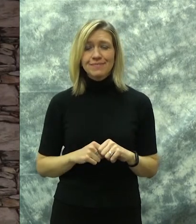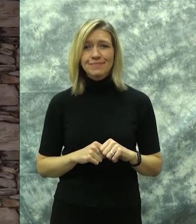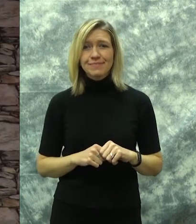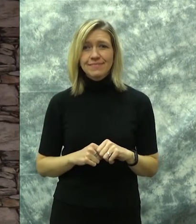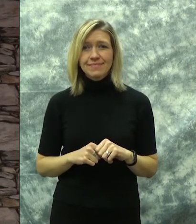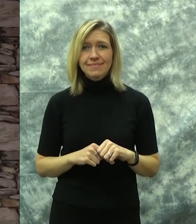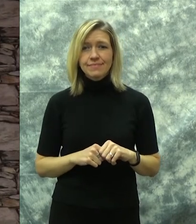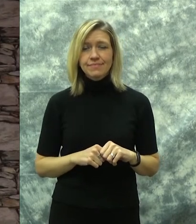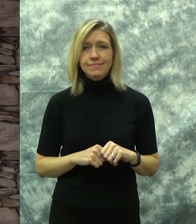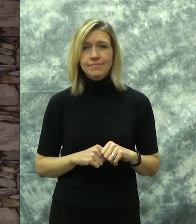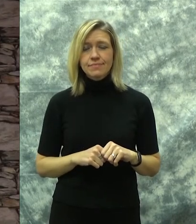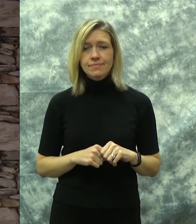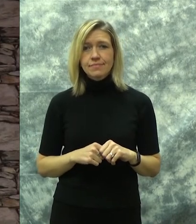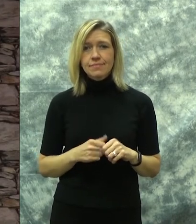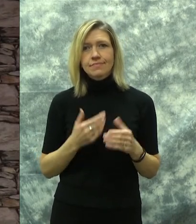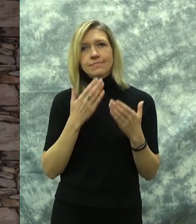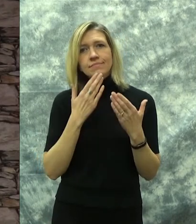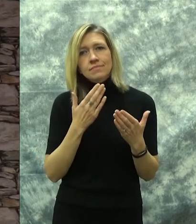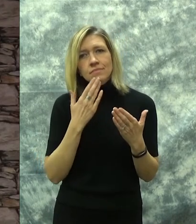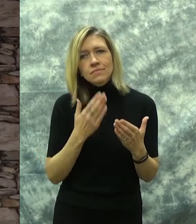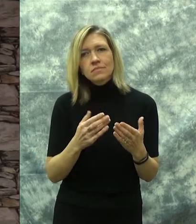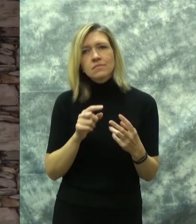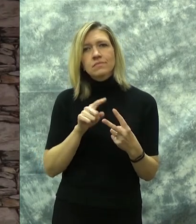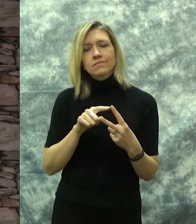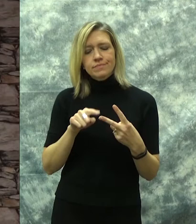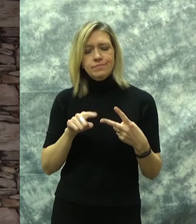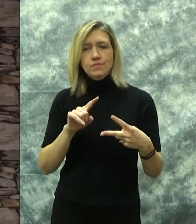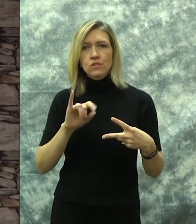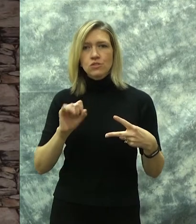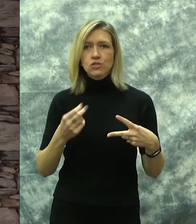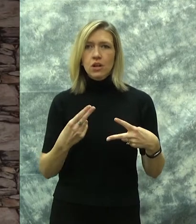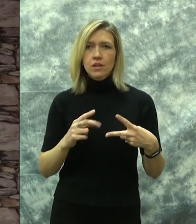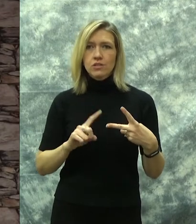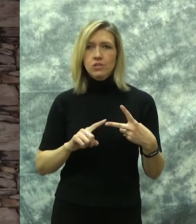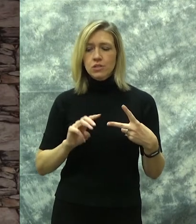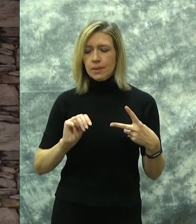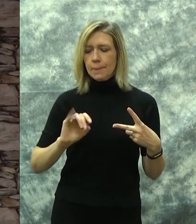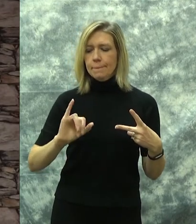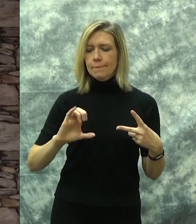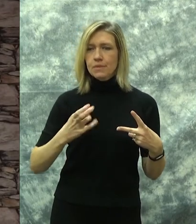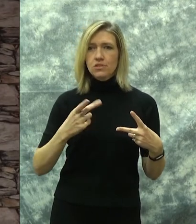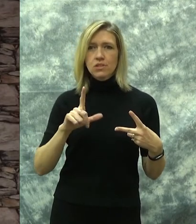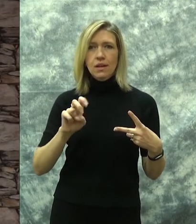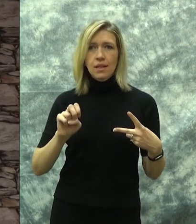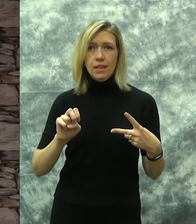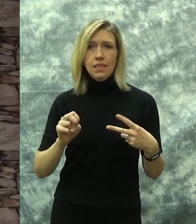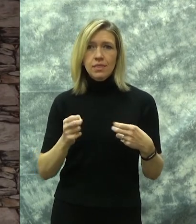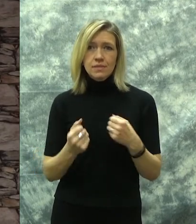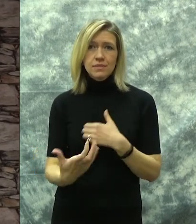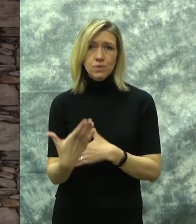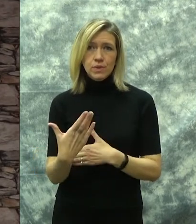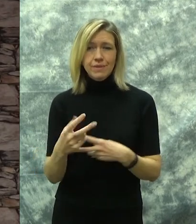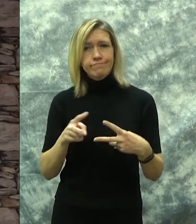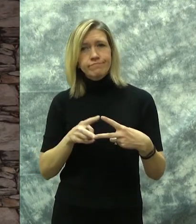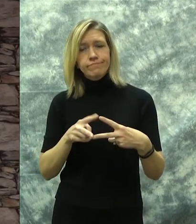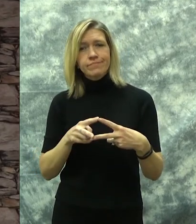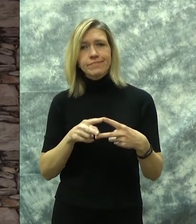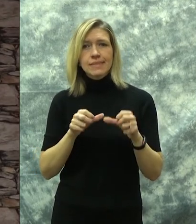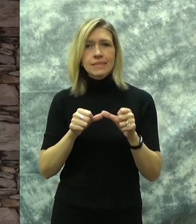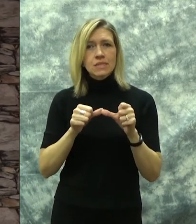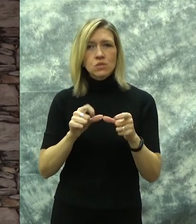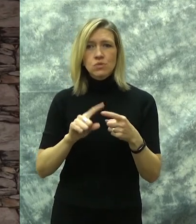I give thanks for Josh and Michelle this morning as they continue to bring the basics of this teaching.